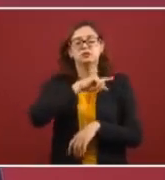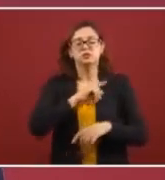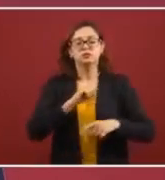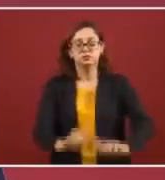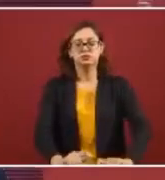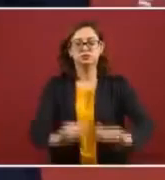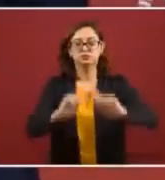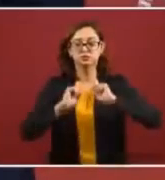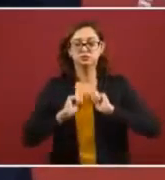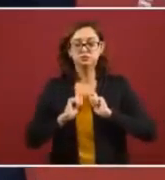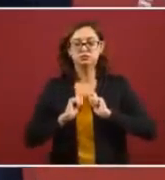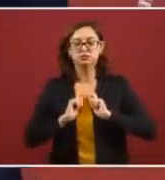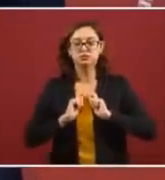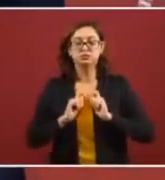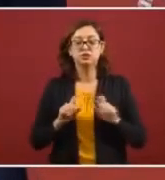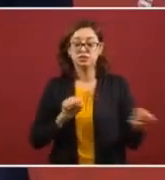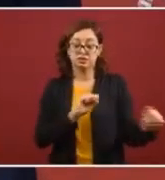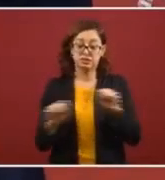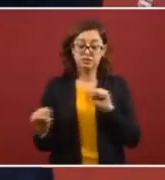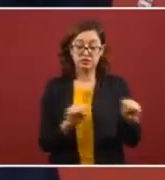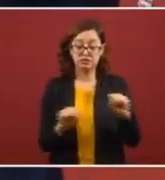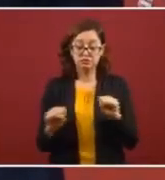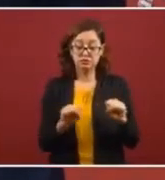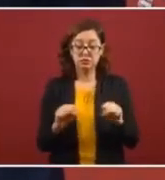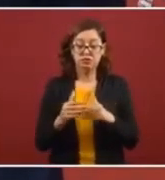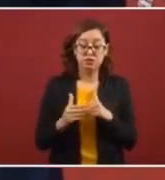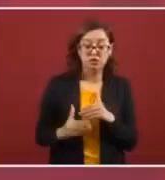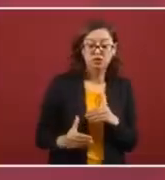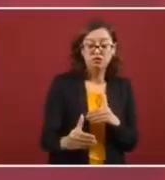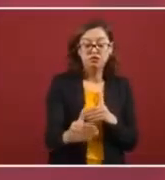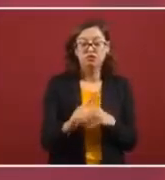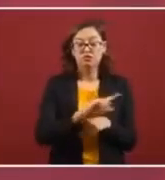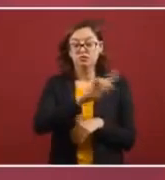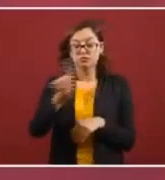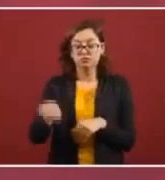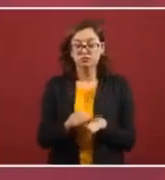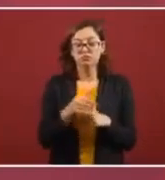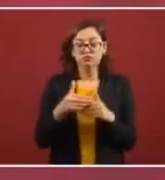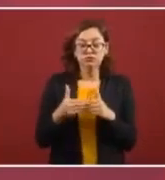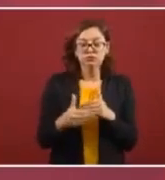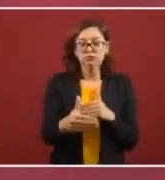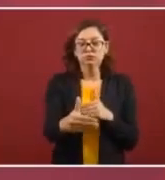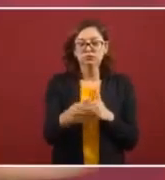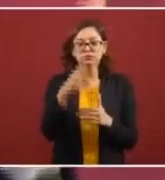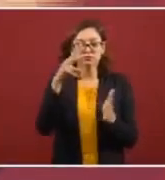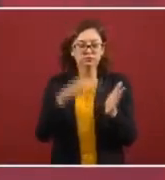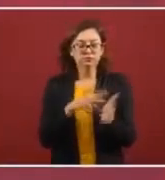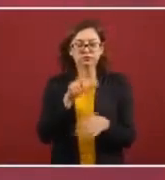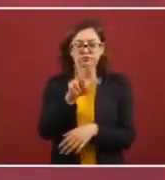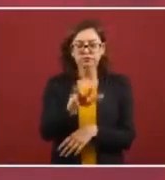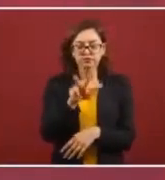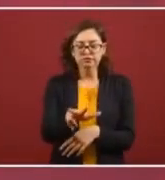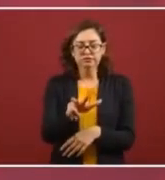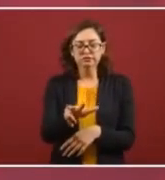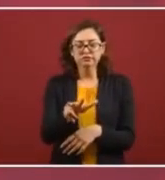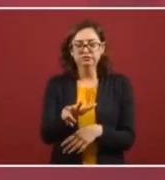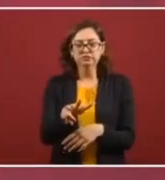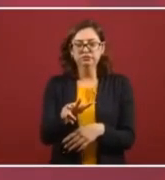these cases after the earthquake, or practically all the next year,